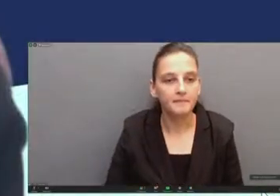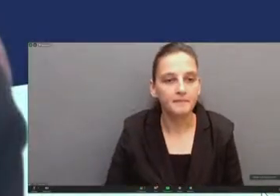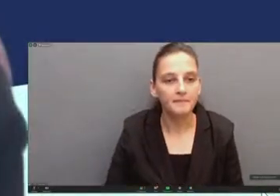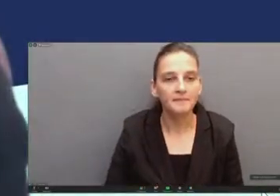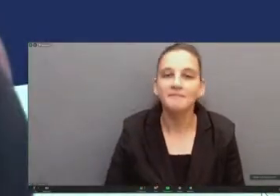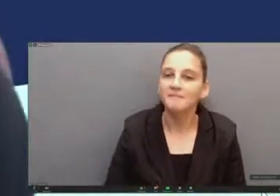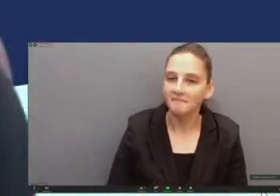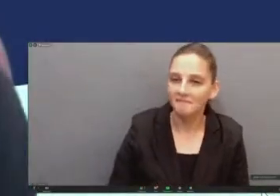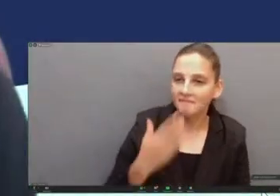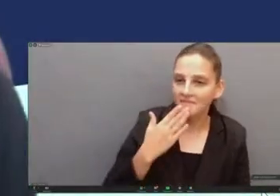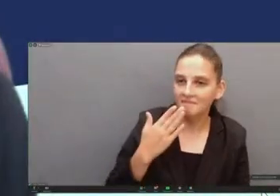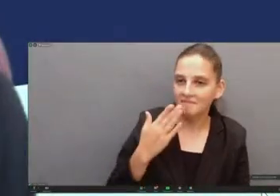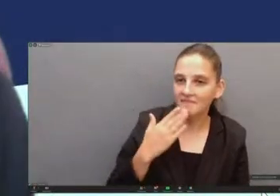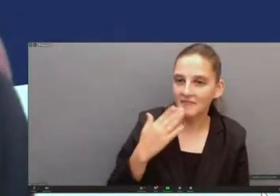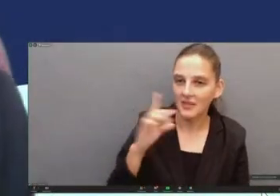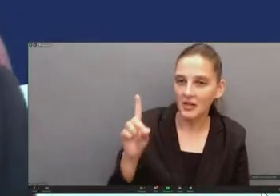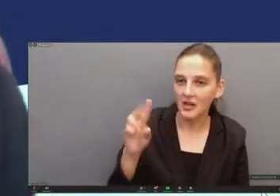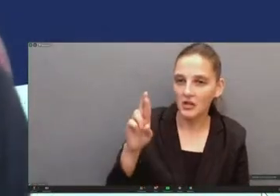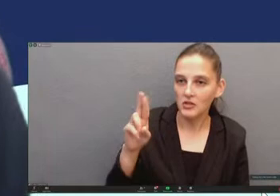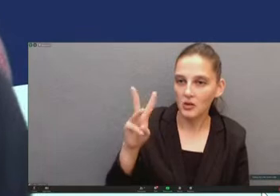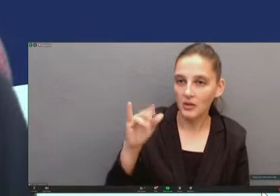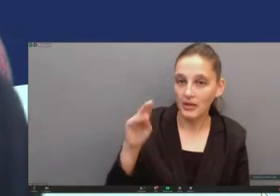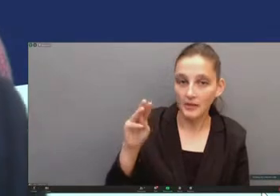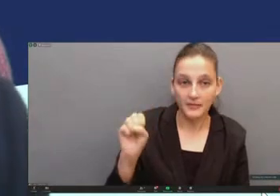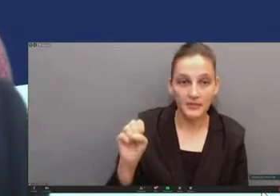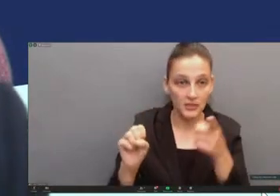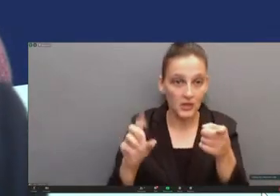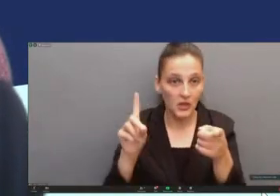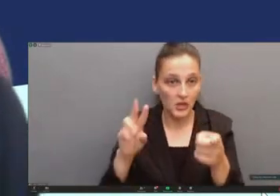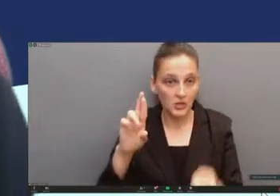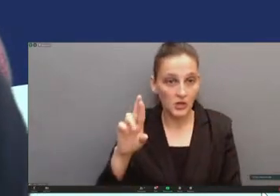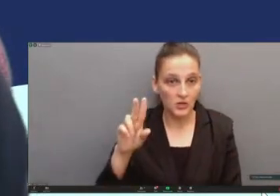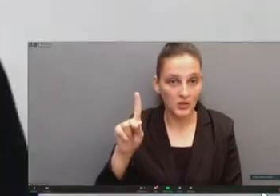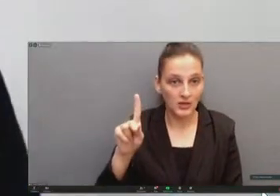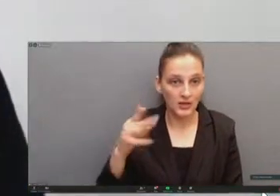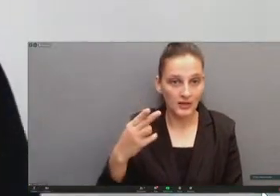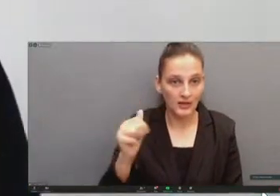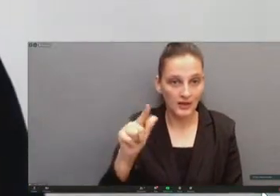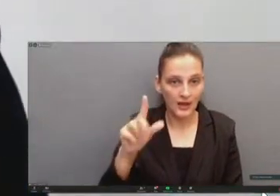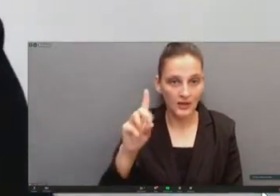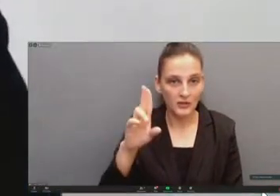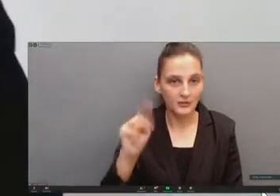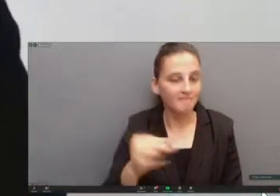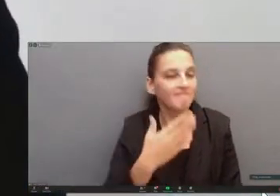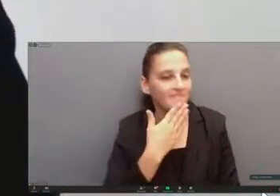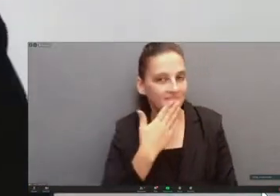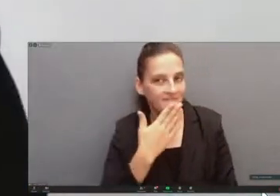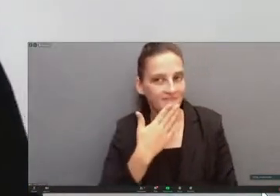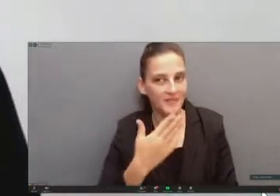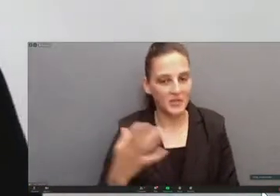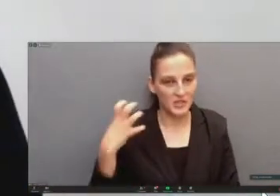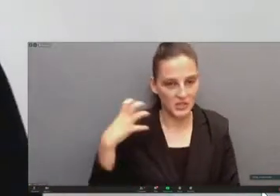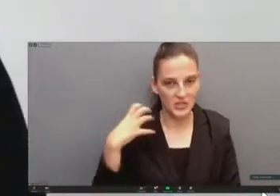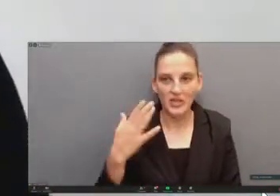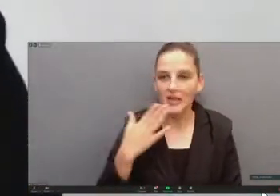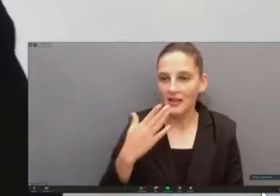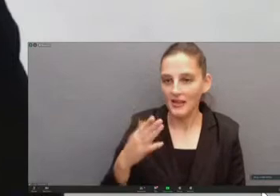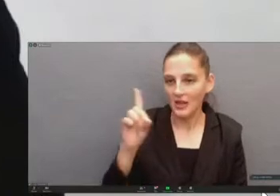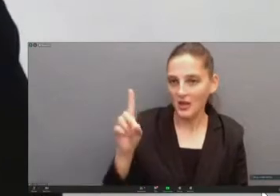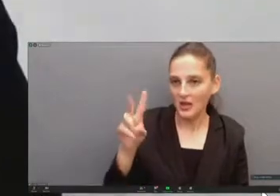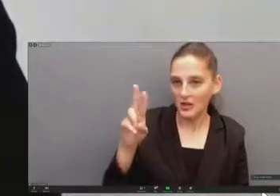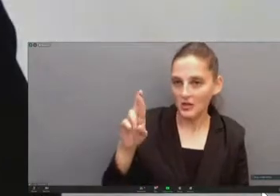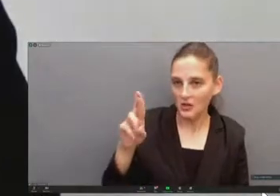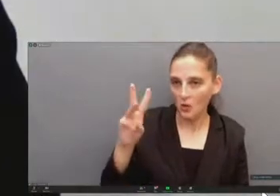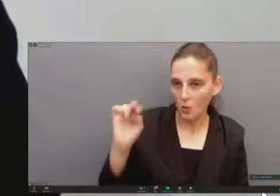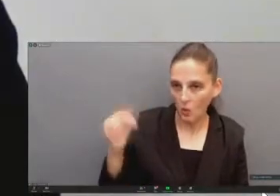Thank you, Dr. Williams. Dr. Khaldoon, please. Yes, thank you, Madam Chair, and thank you, Dr. Wong and Dr. Williams,